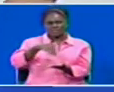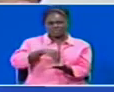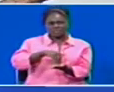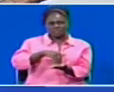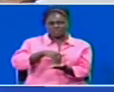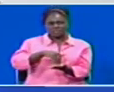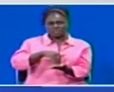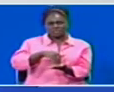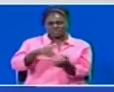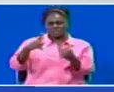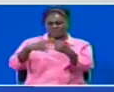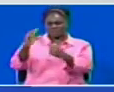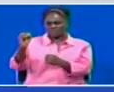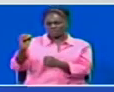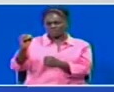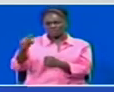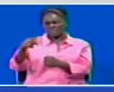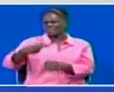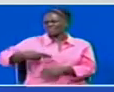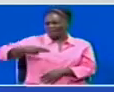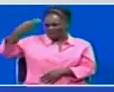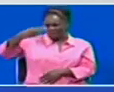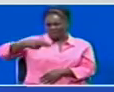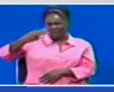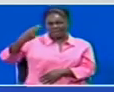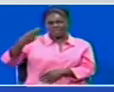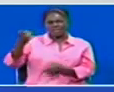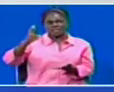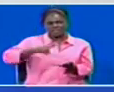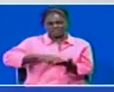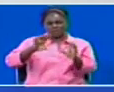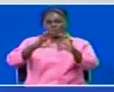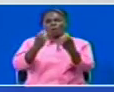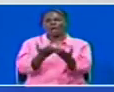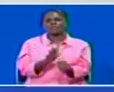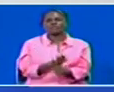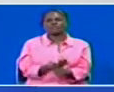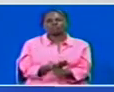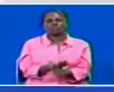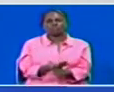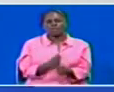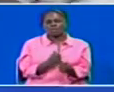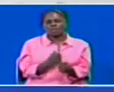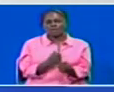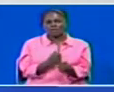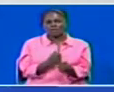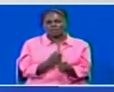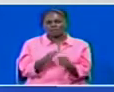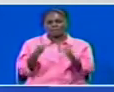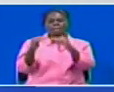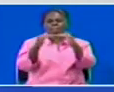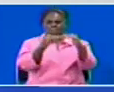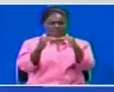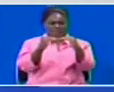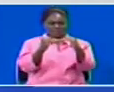in the 90s. That is the highest ever registered in the world. And it was balanced.